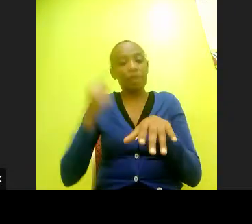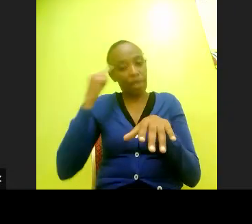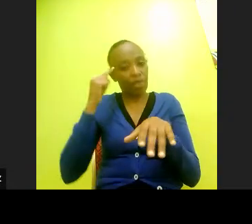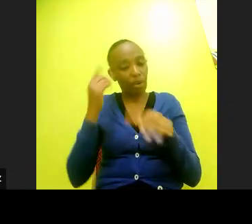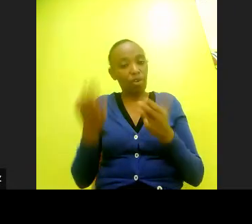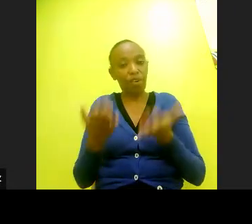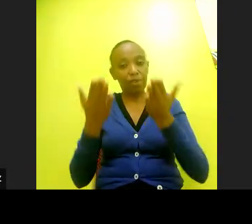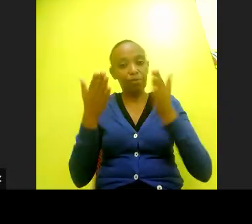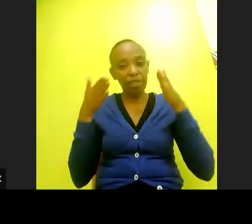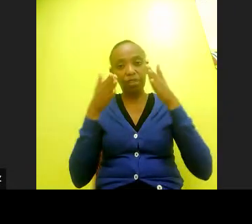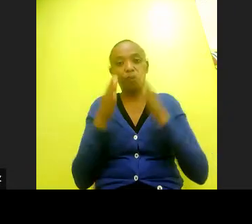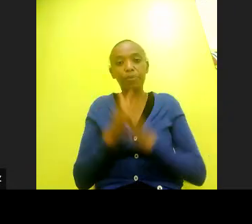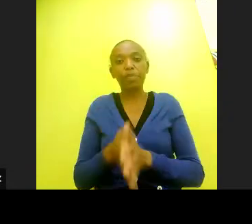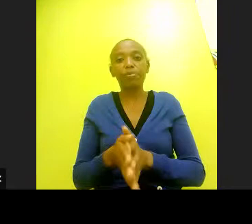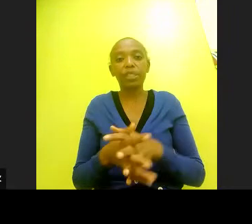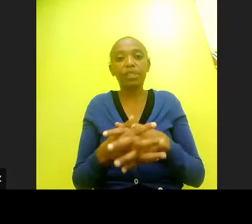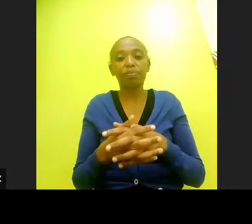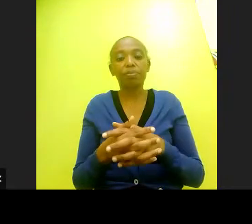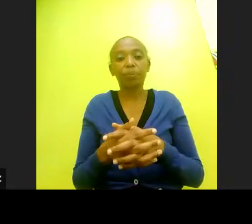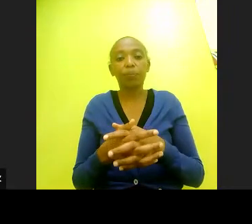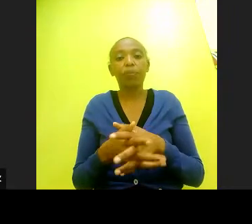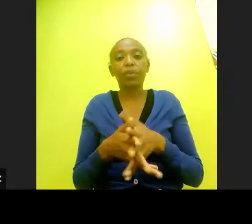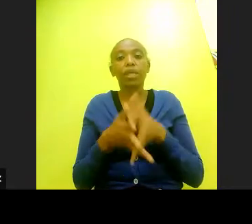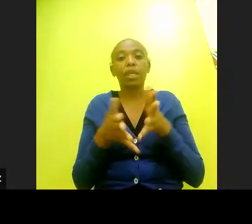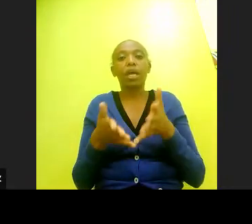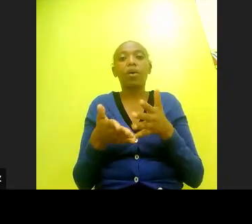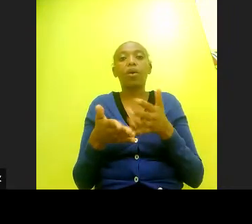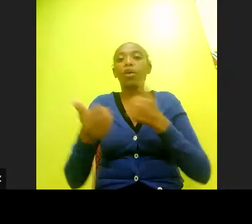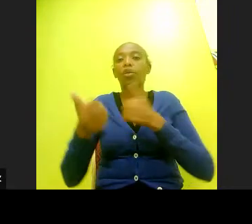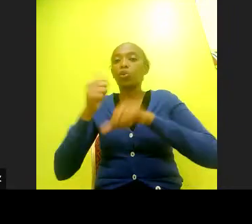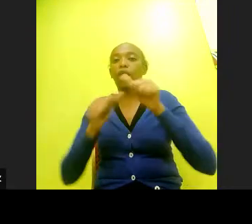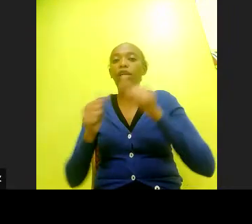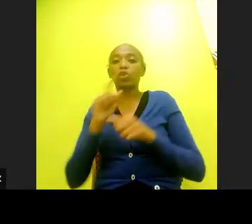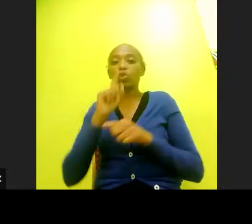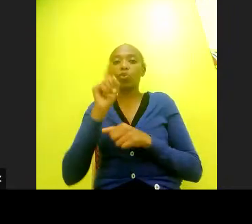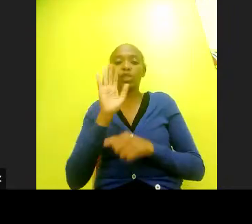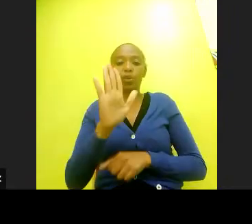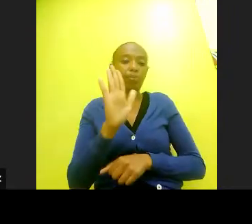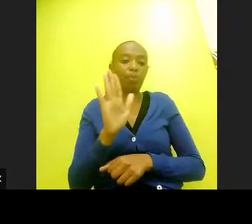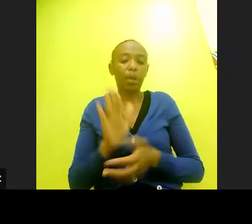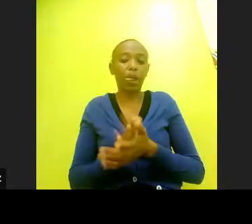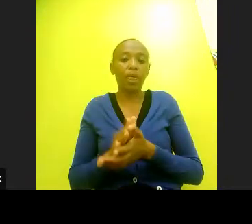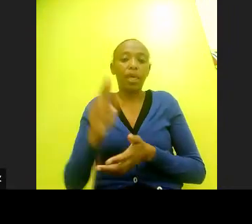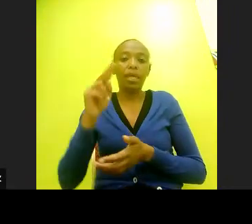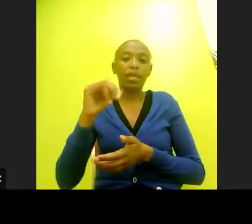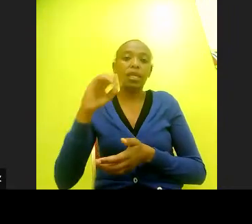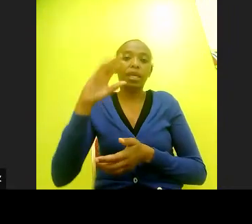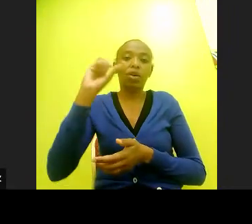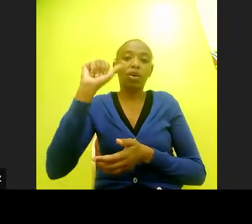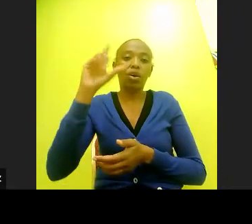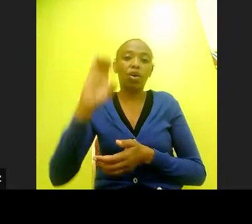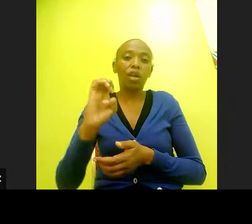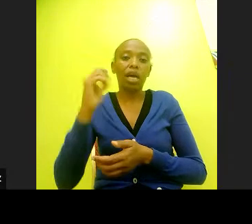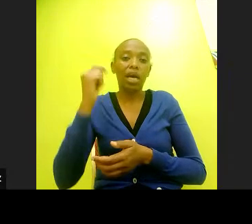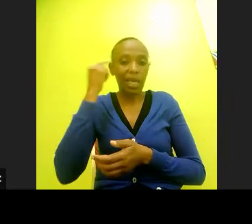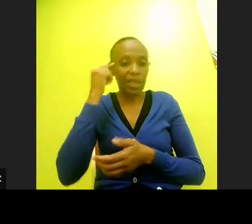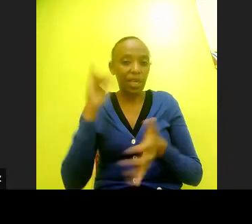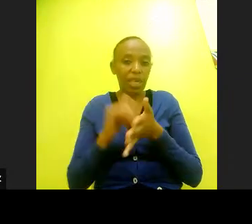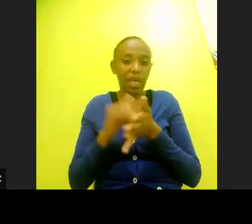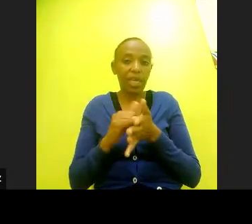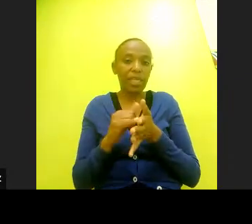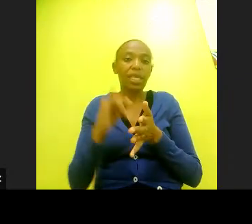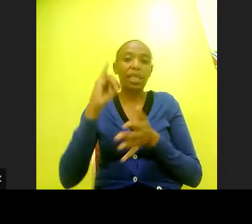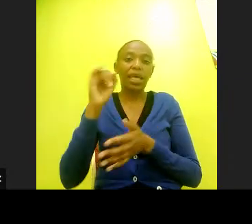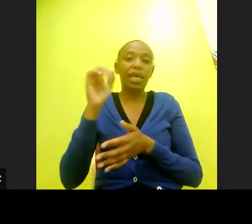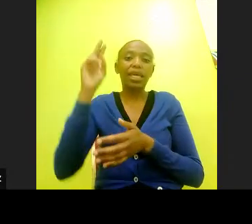commitments. So to respond directly to your question, Nicole, I think that the index, as it refers